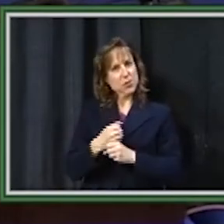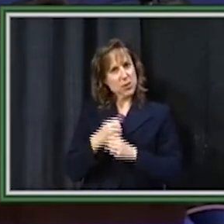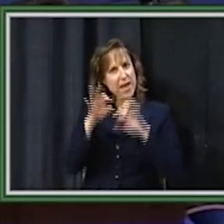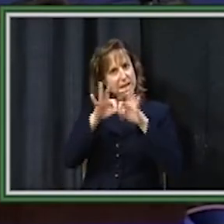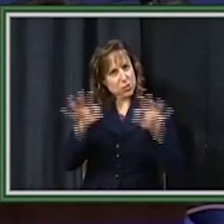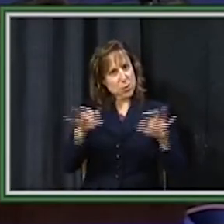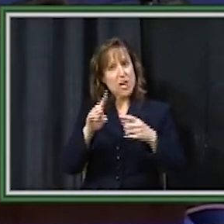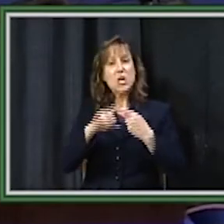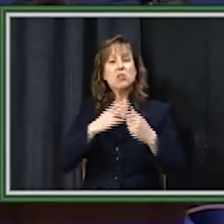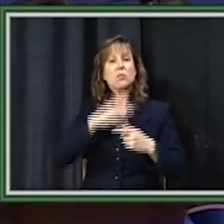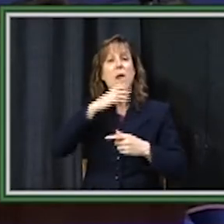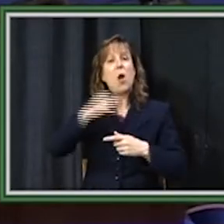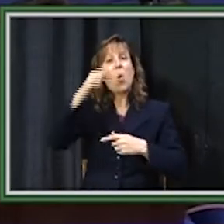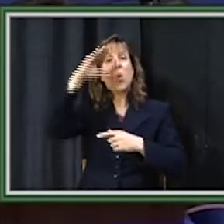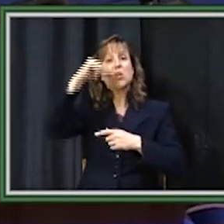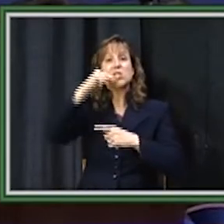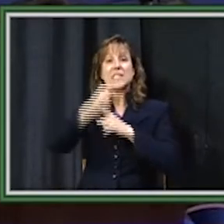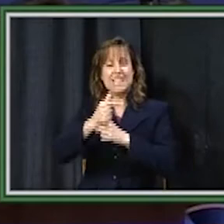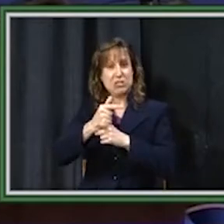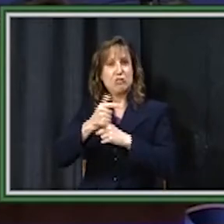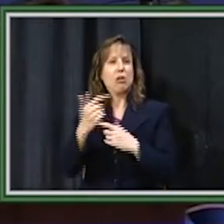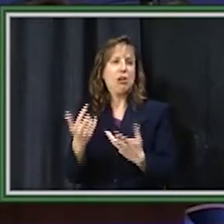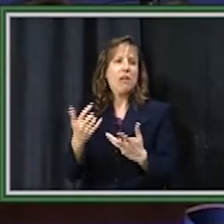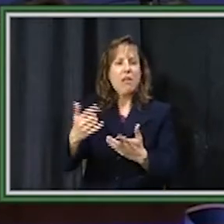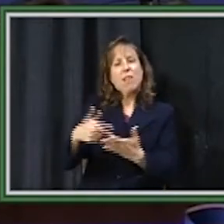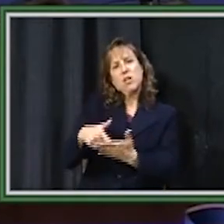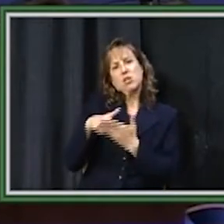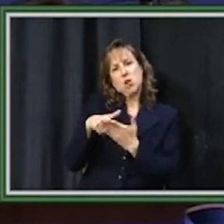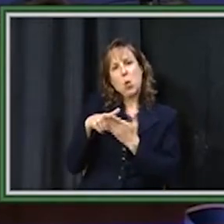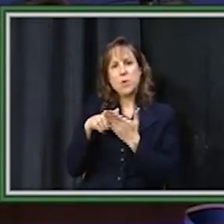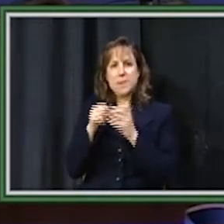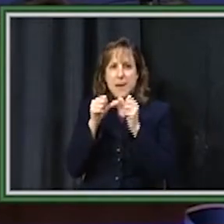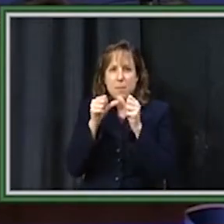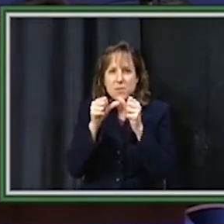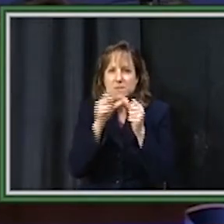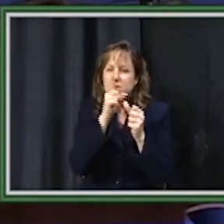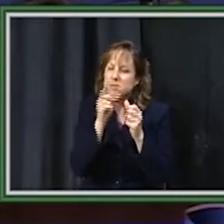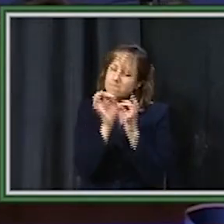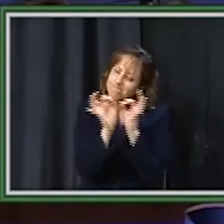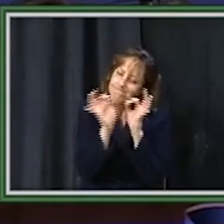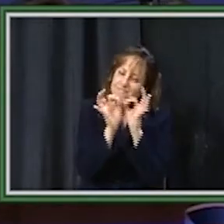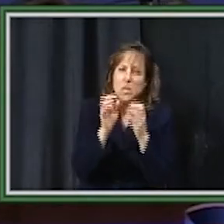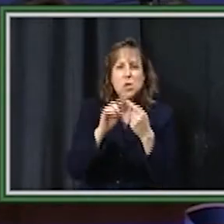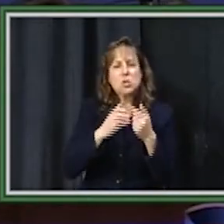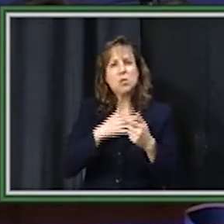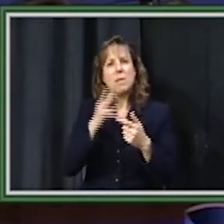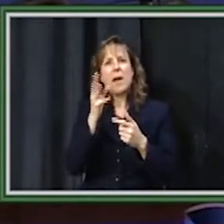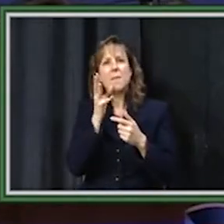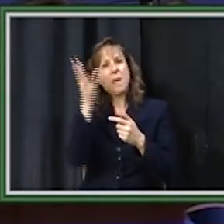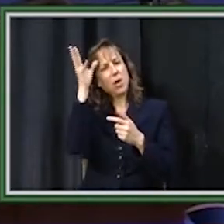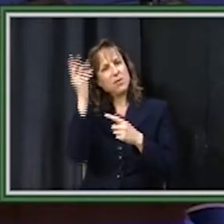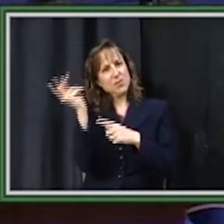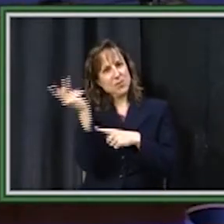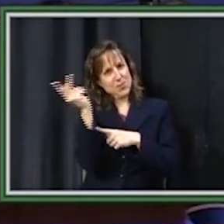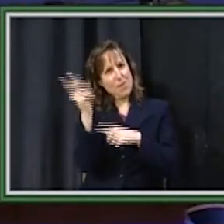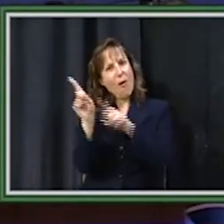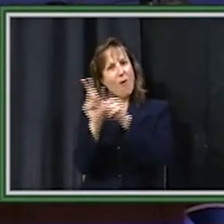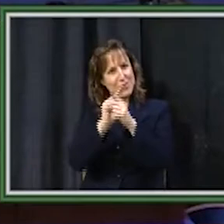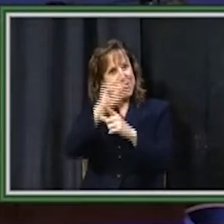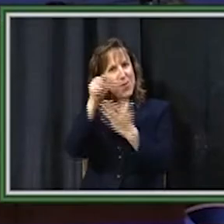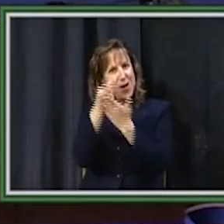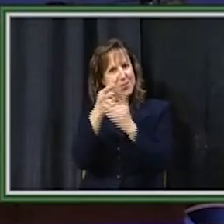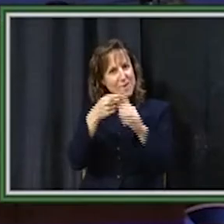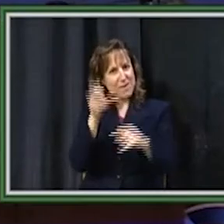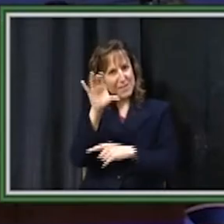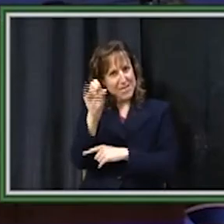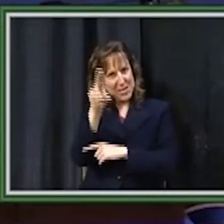my big sister, who showed me that perseverance is golden. To my parents, who are fellow Sac State graduates, thank